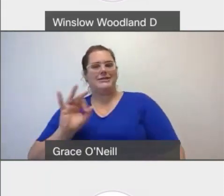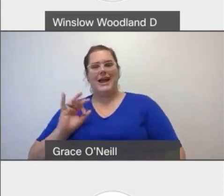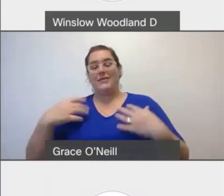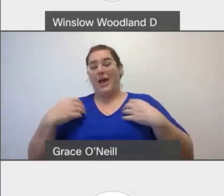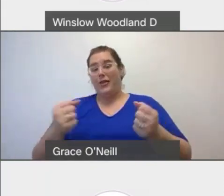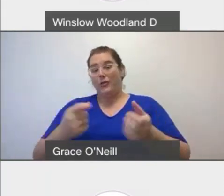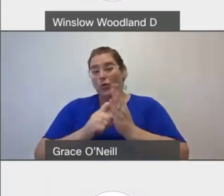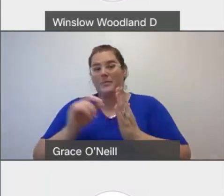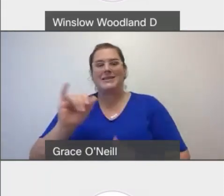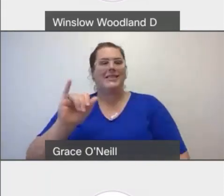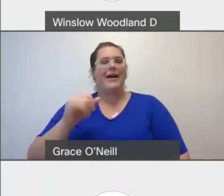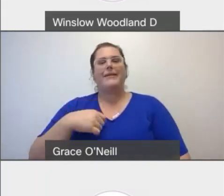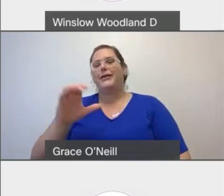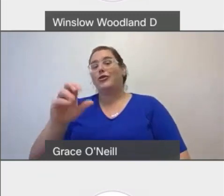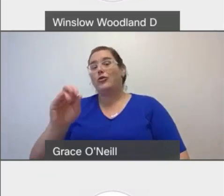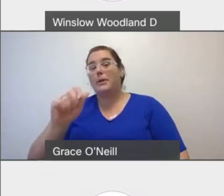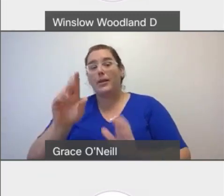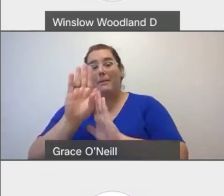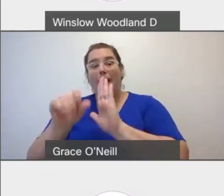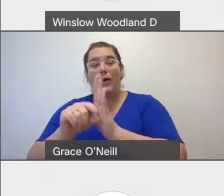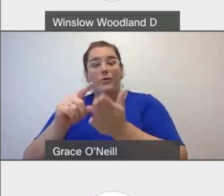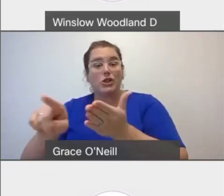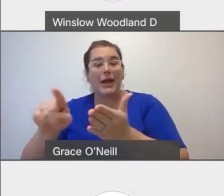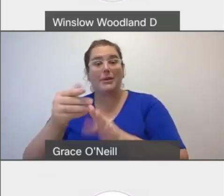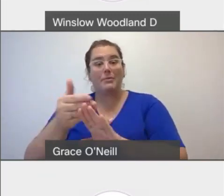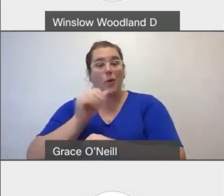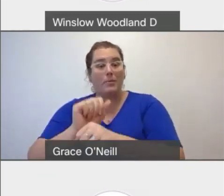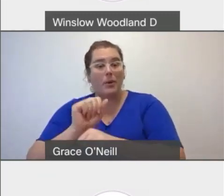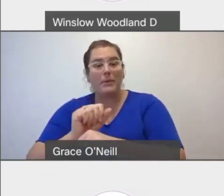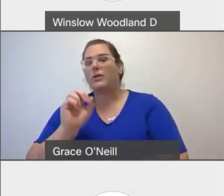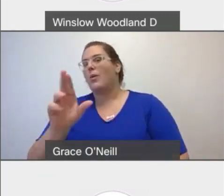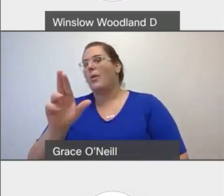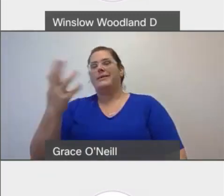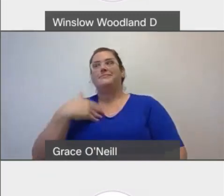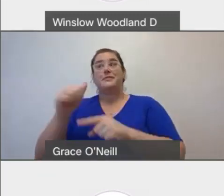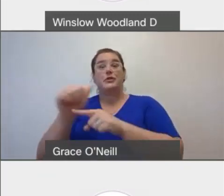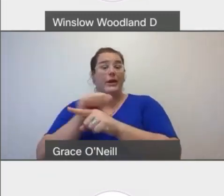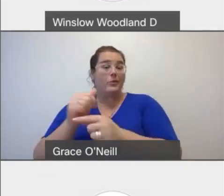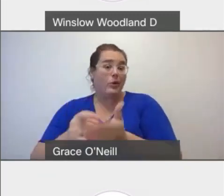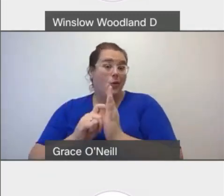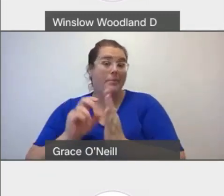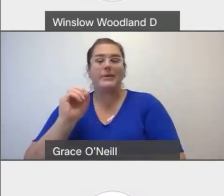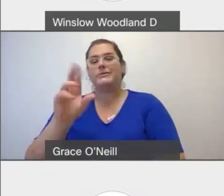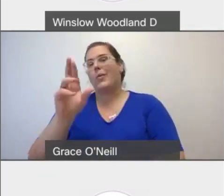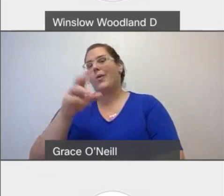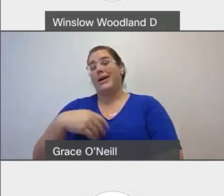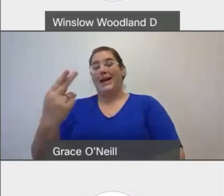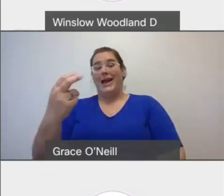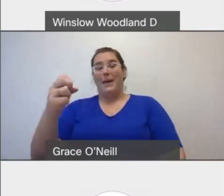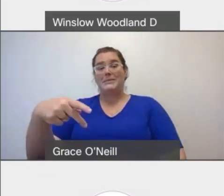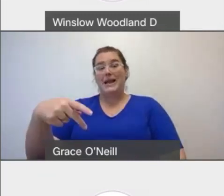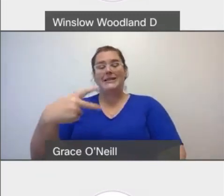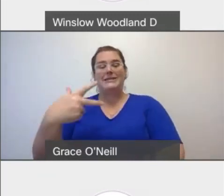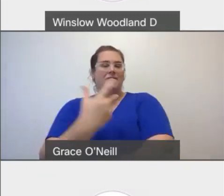the pre-employment criminal background, like the training requirements, the hepatitis